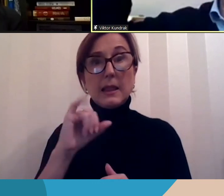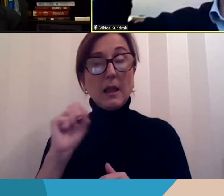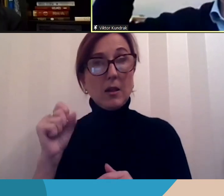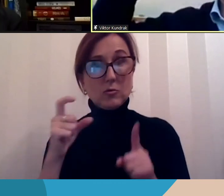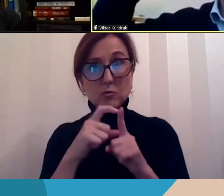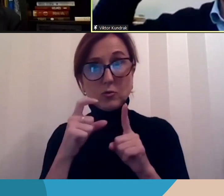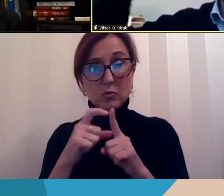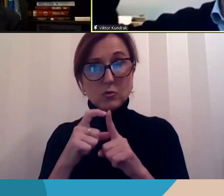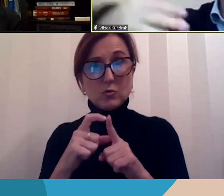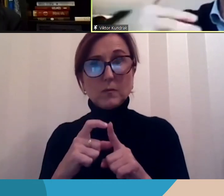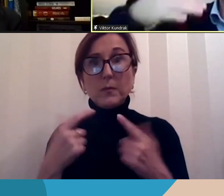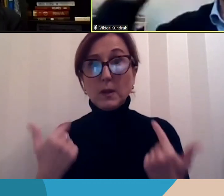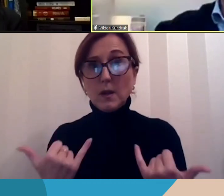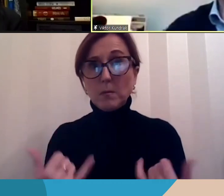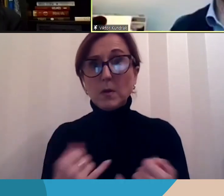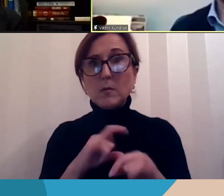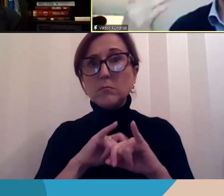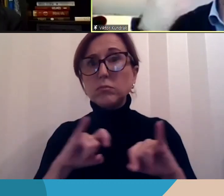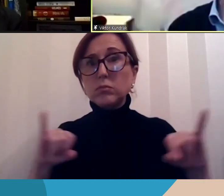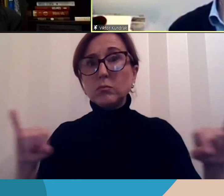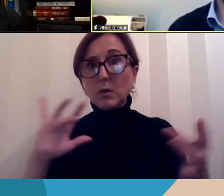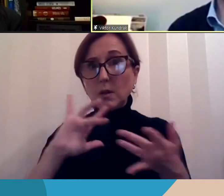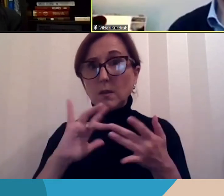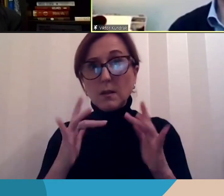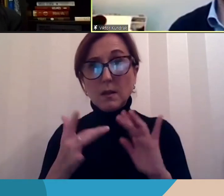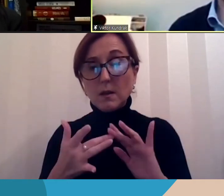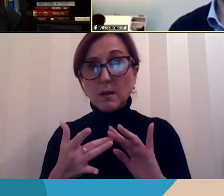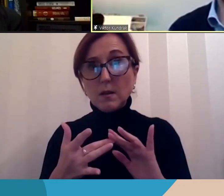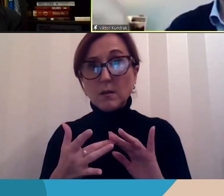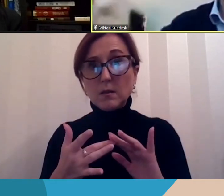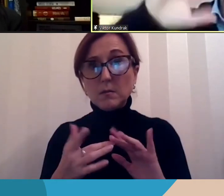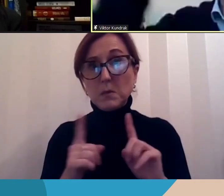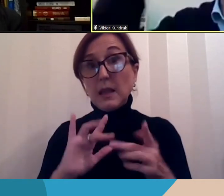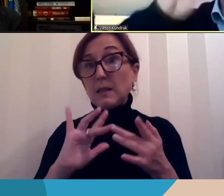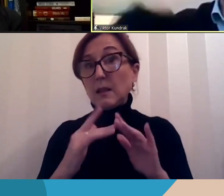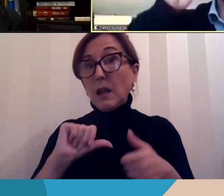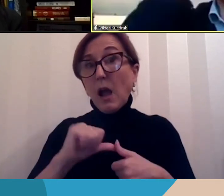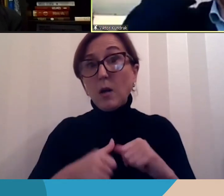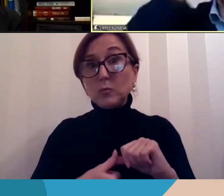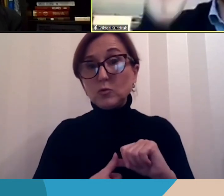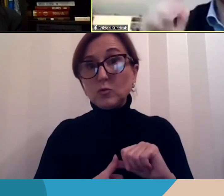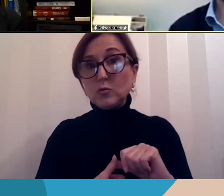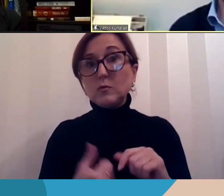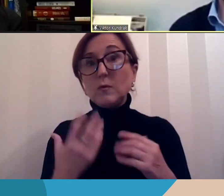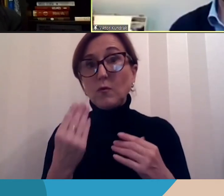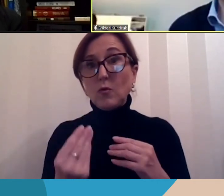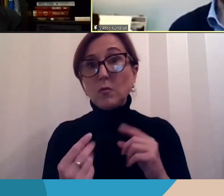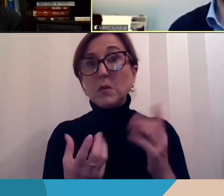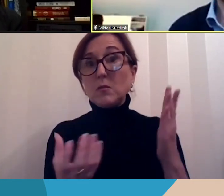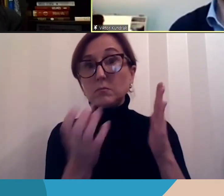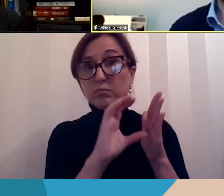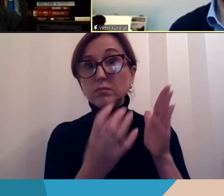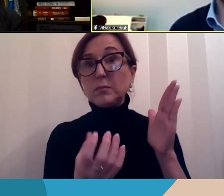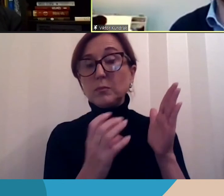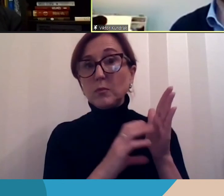replicated, and these utterances can be replicated and stay forever on the internet. While you can clean the graffiti, you